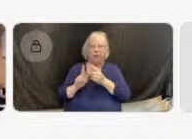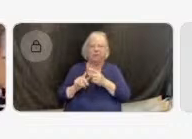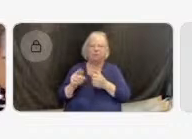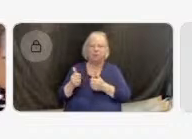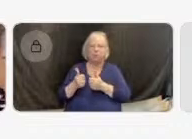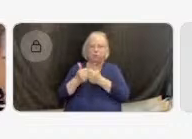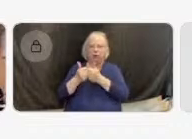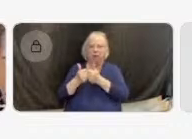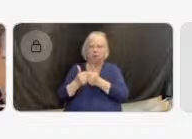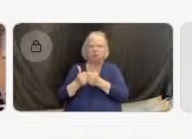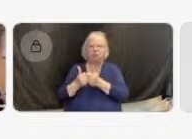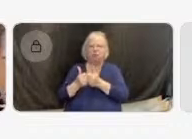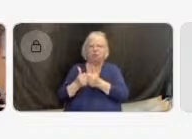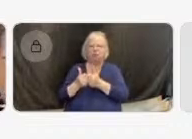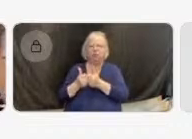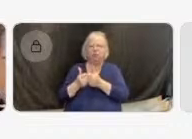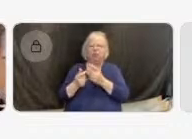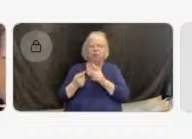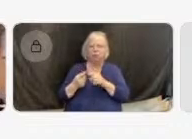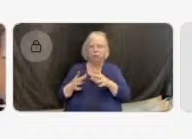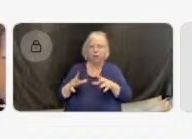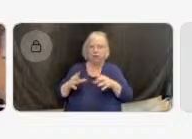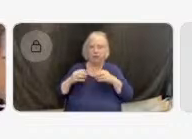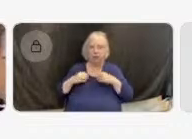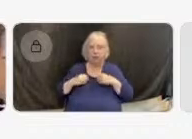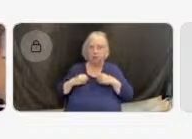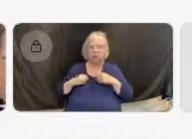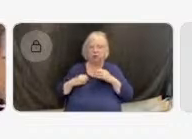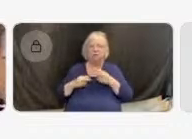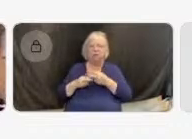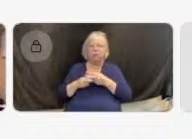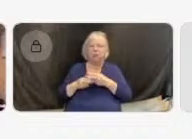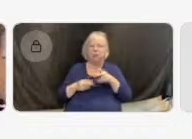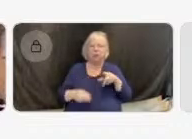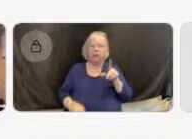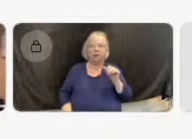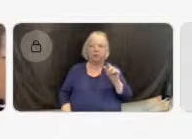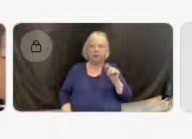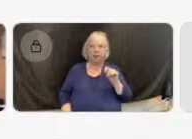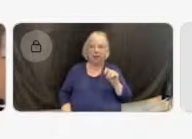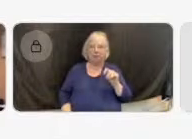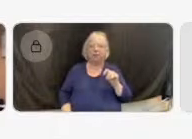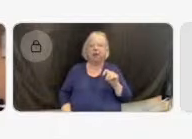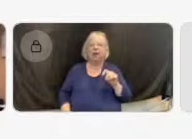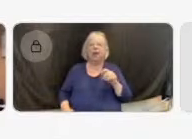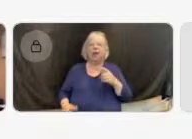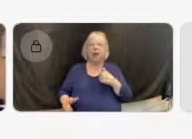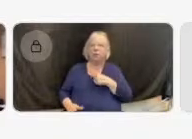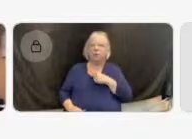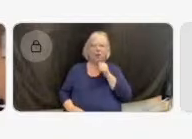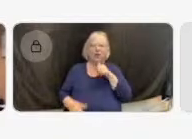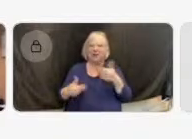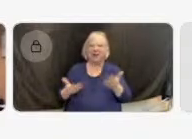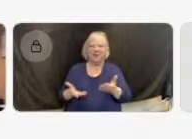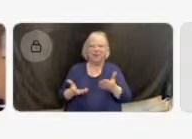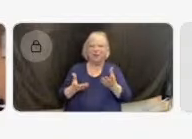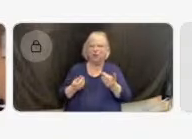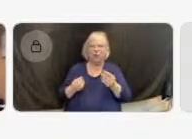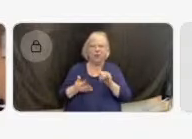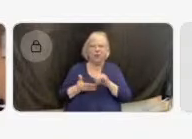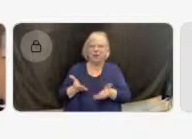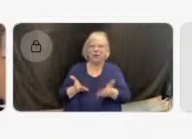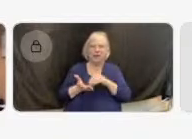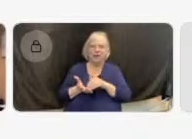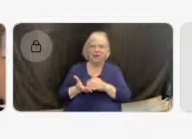to the adoption of the preliminary plat in the first instance. And we are not here doing that again